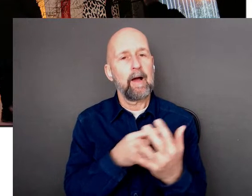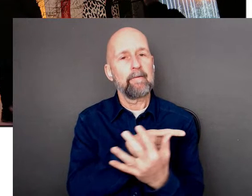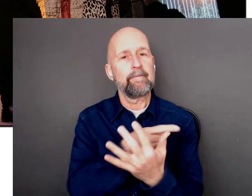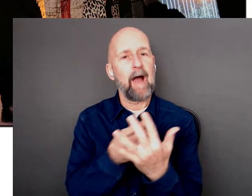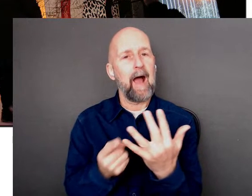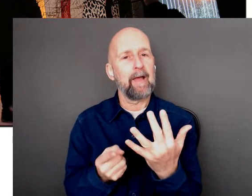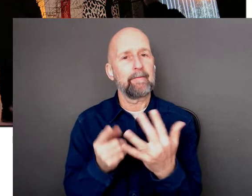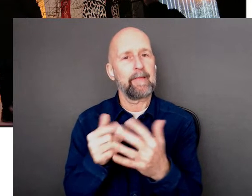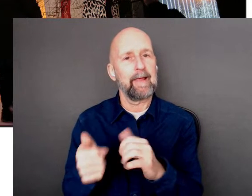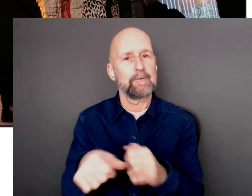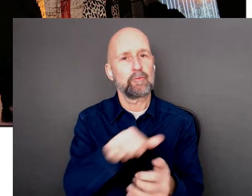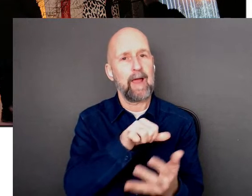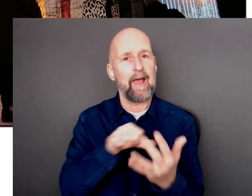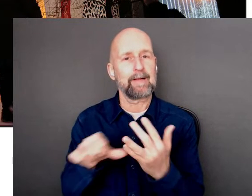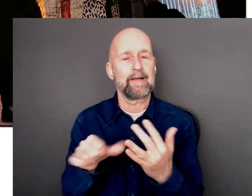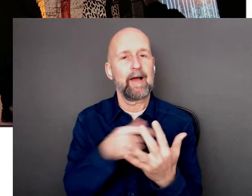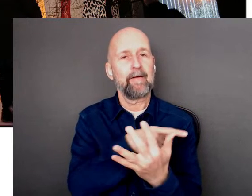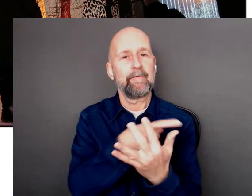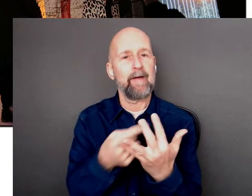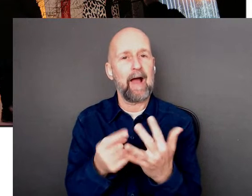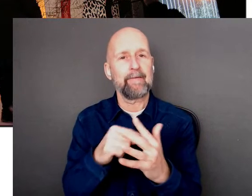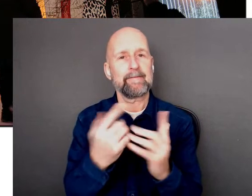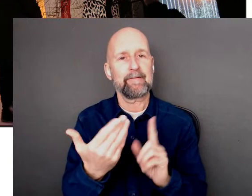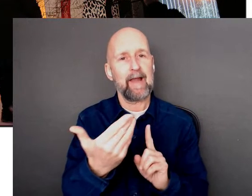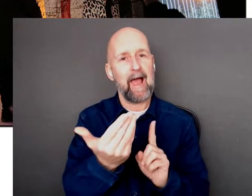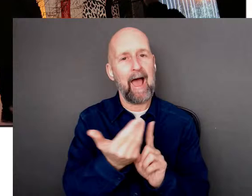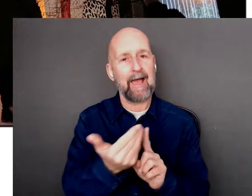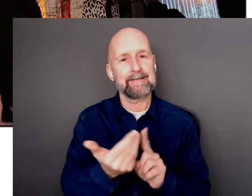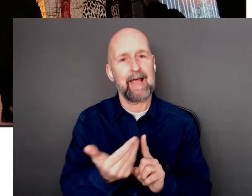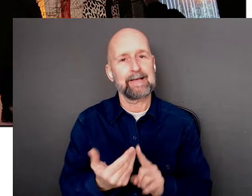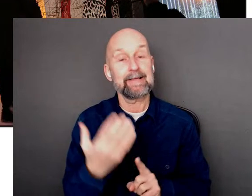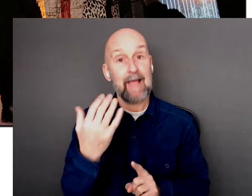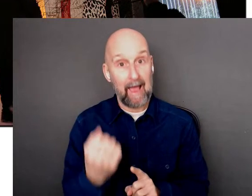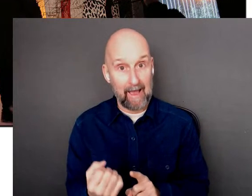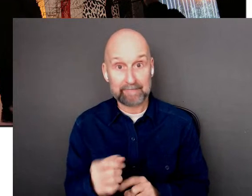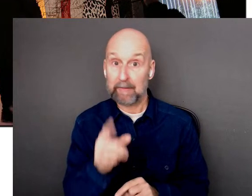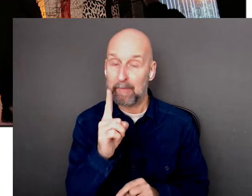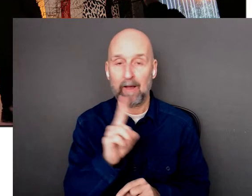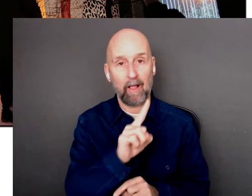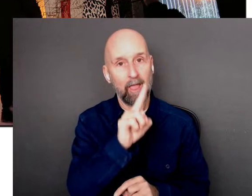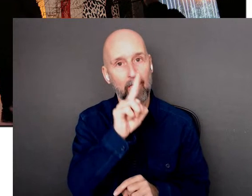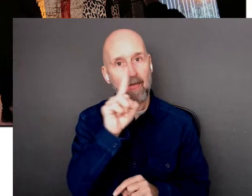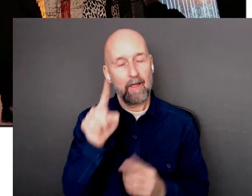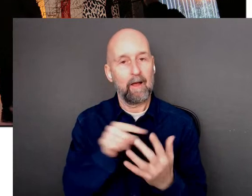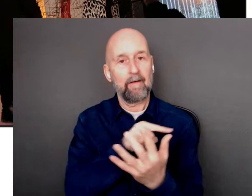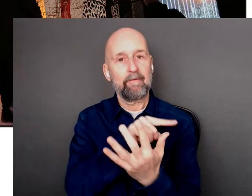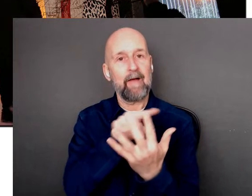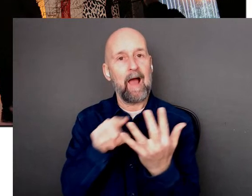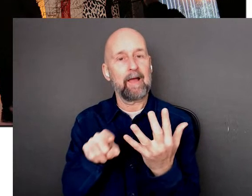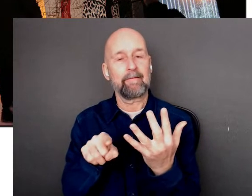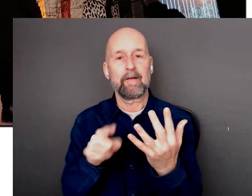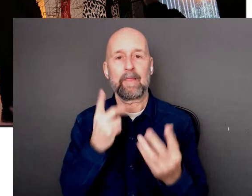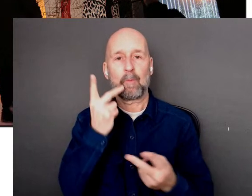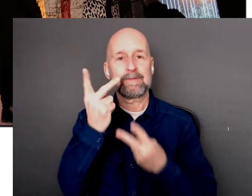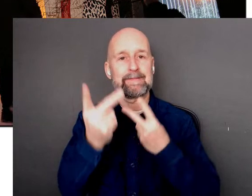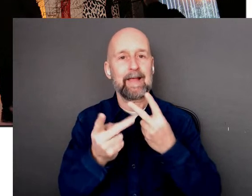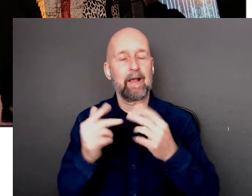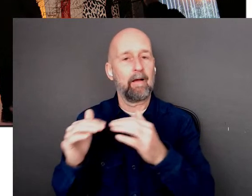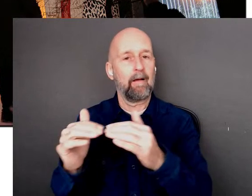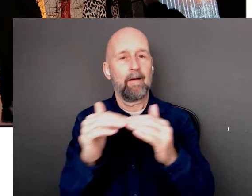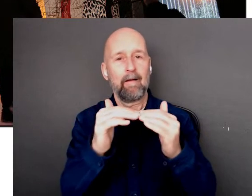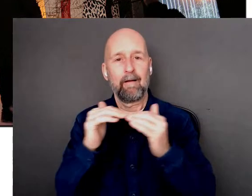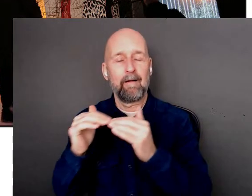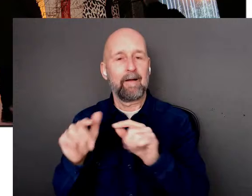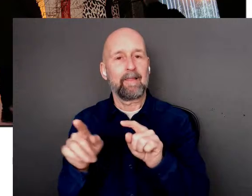different identities, but at a certain moment, they kind of all sync together in order to create this